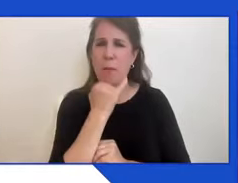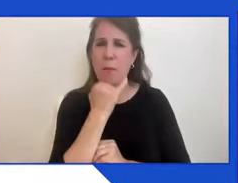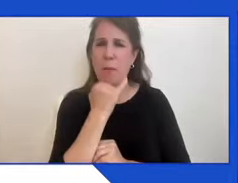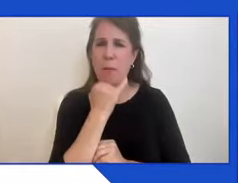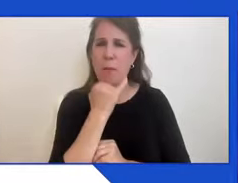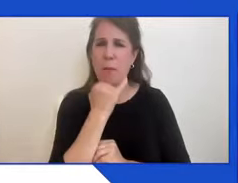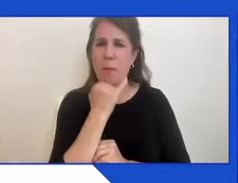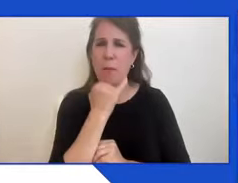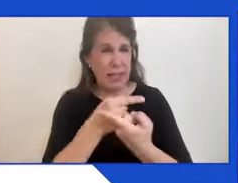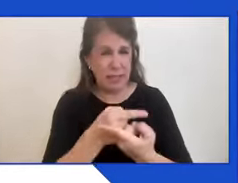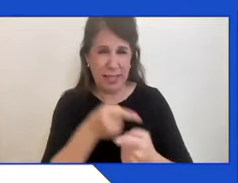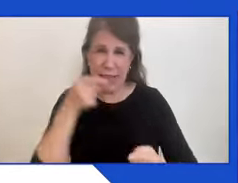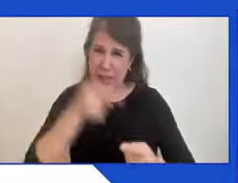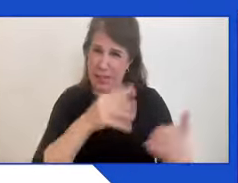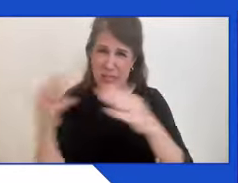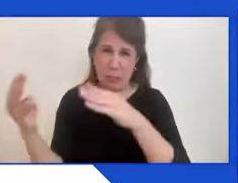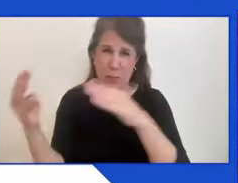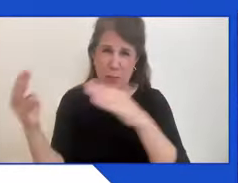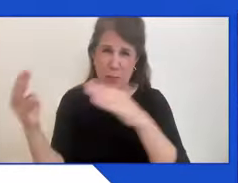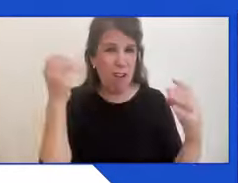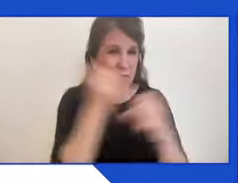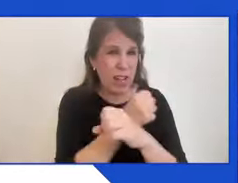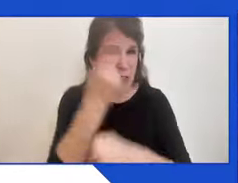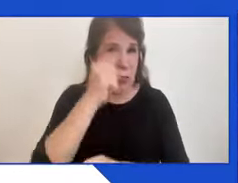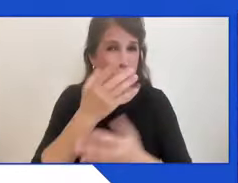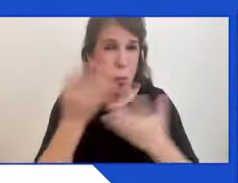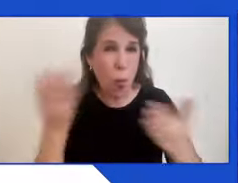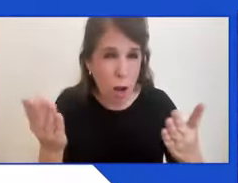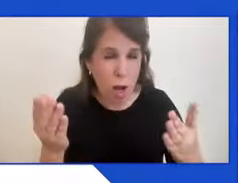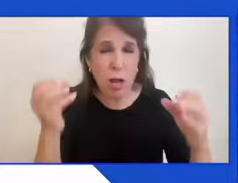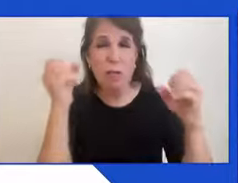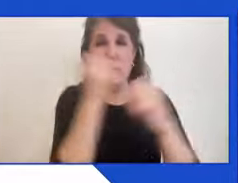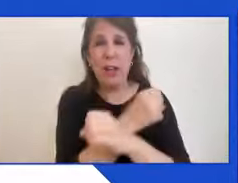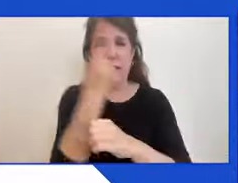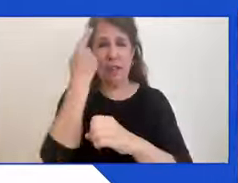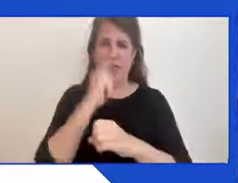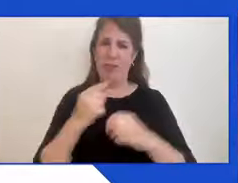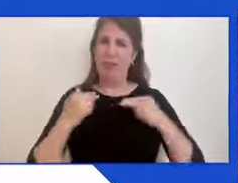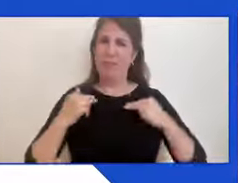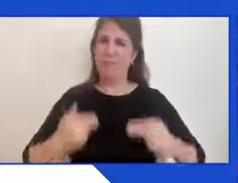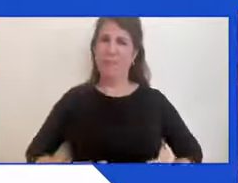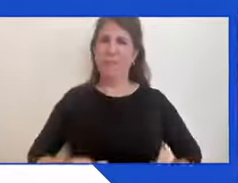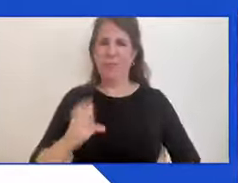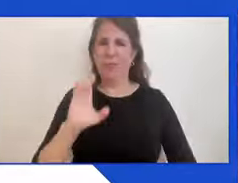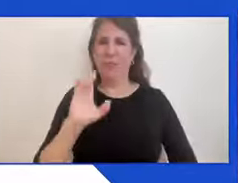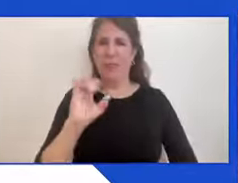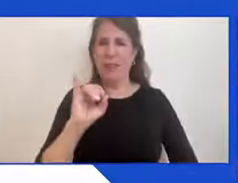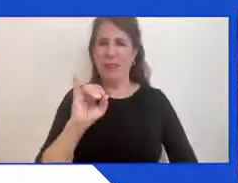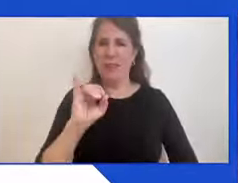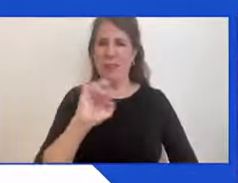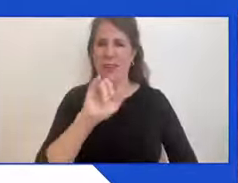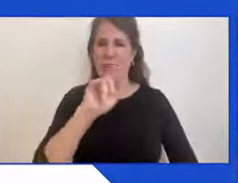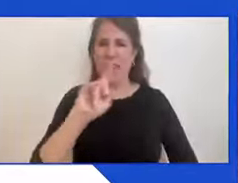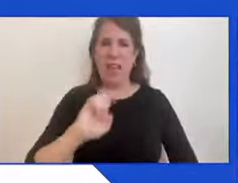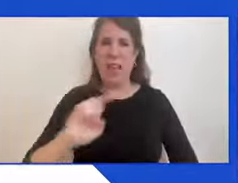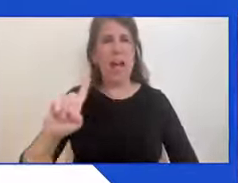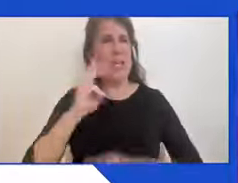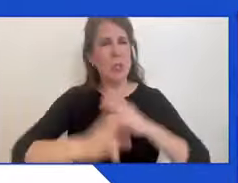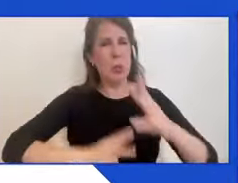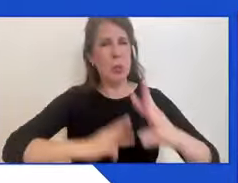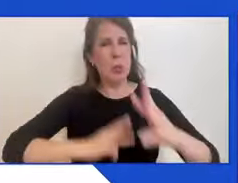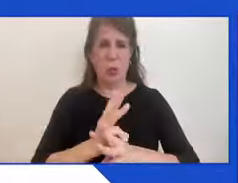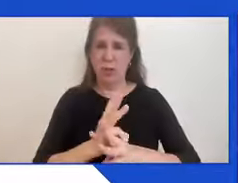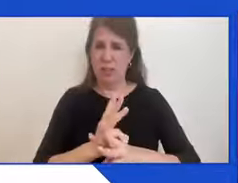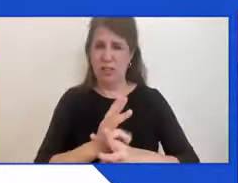in a battle fighting for a civilized world. We stand here knowing that the halls of our universities should